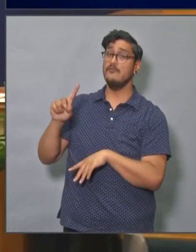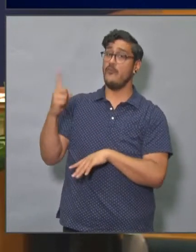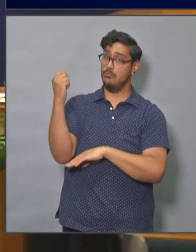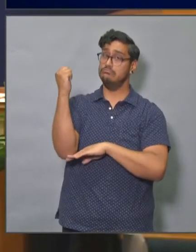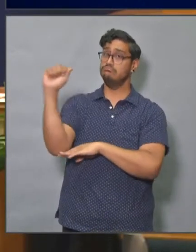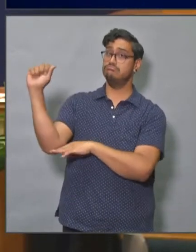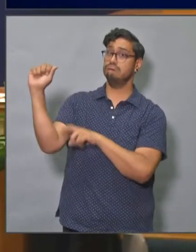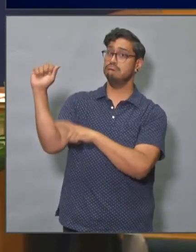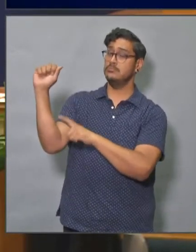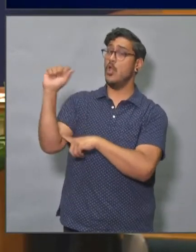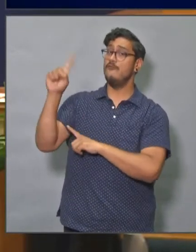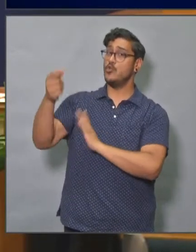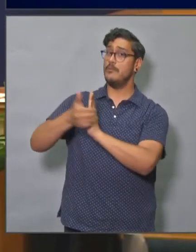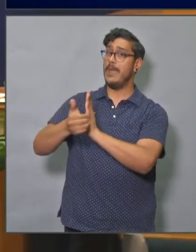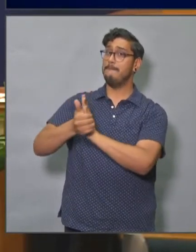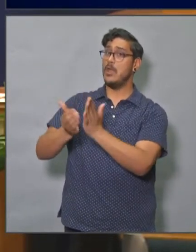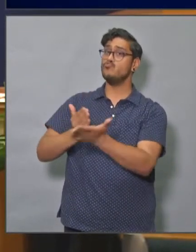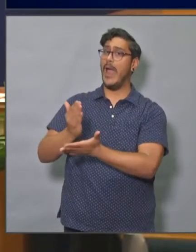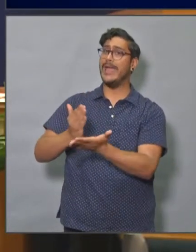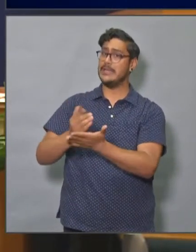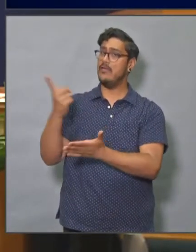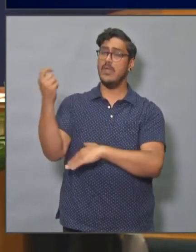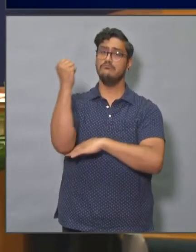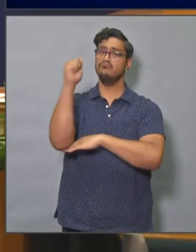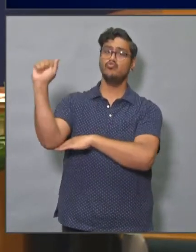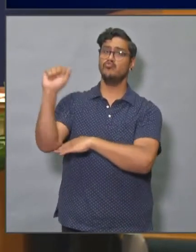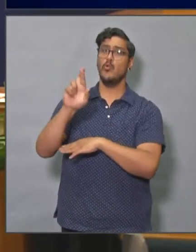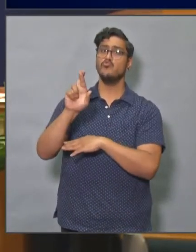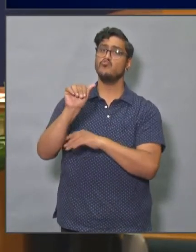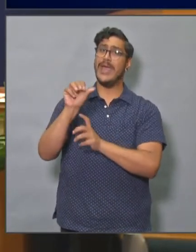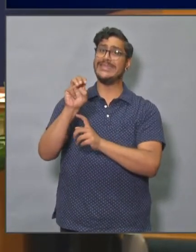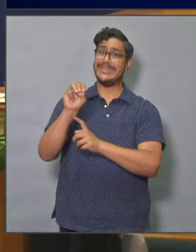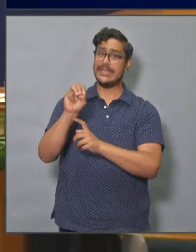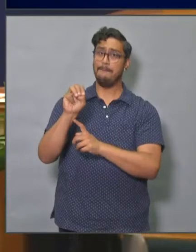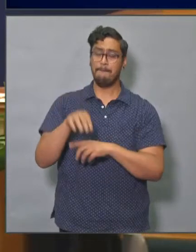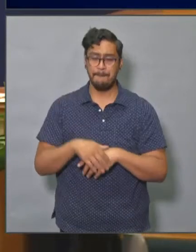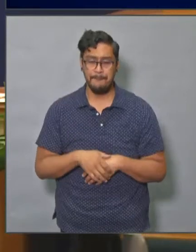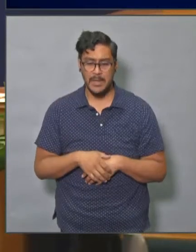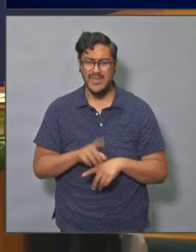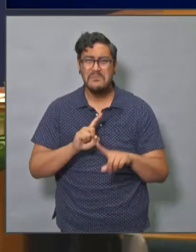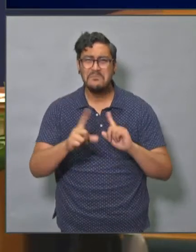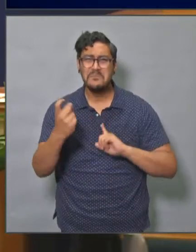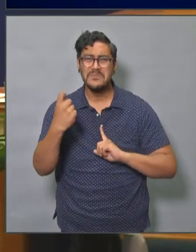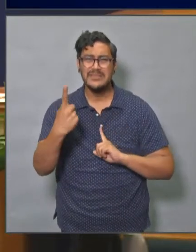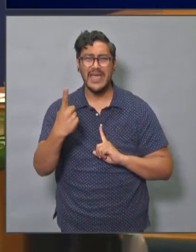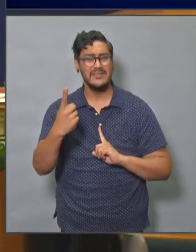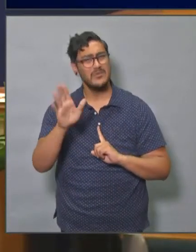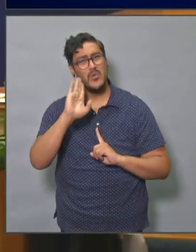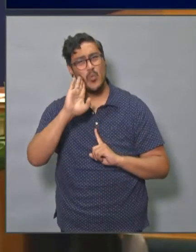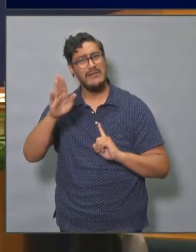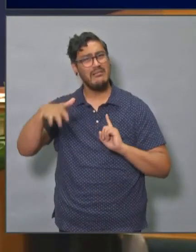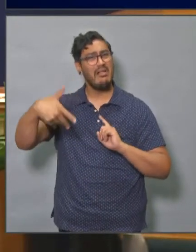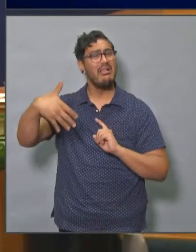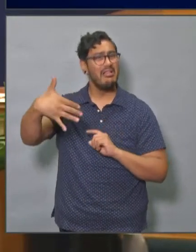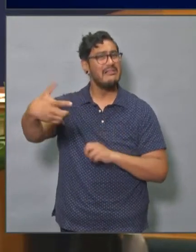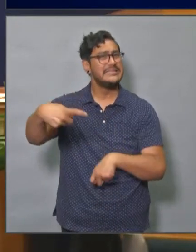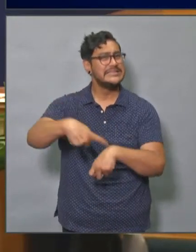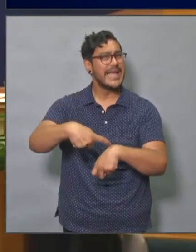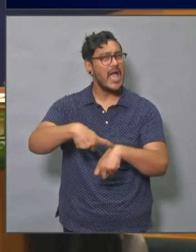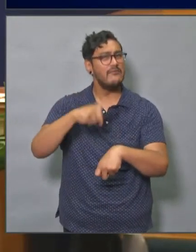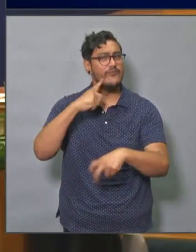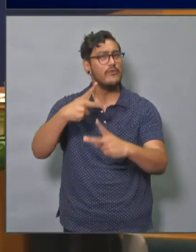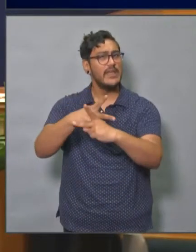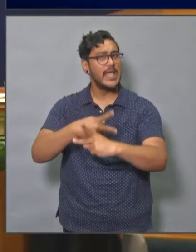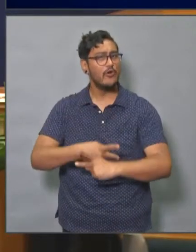racism. Unfortunately, it's going to take us a while to sort out what we do know. As I've noted before, when